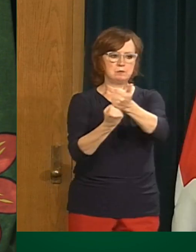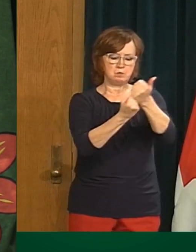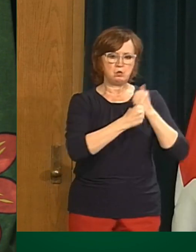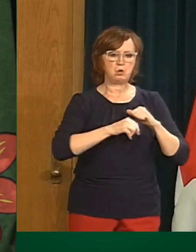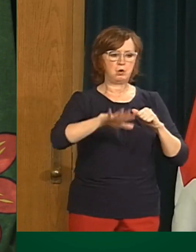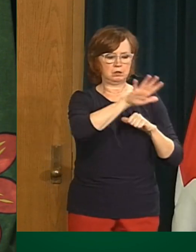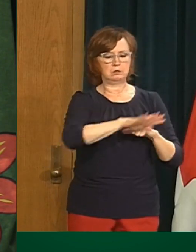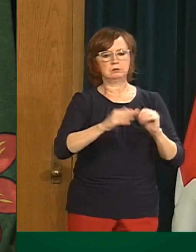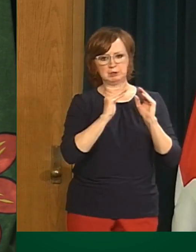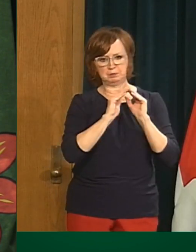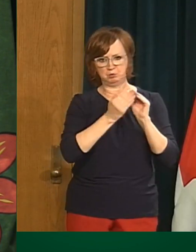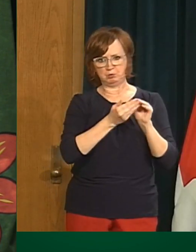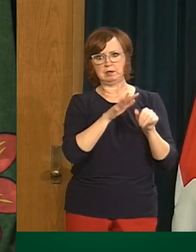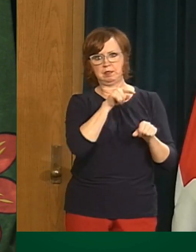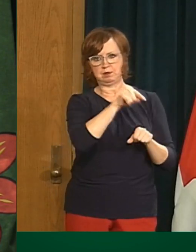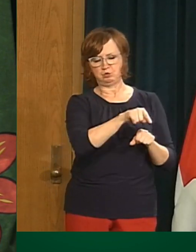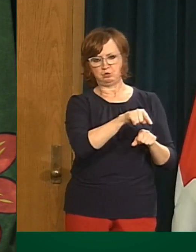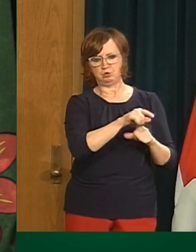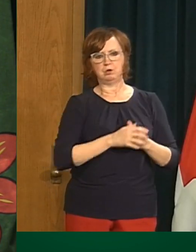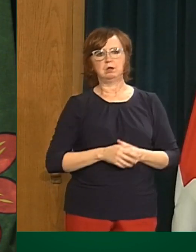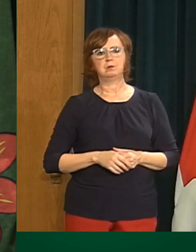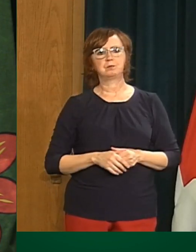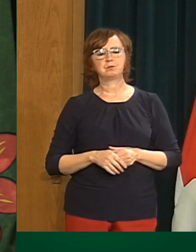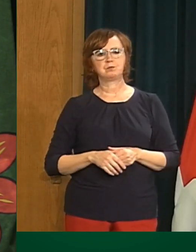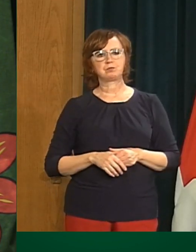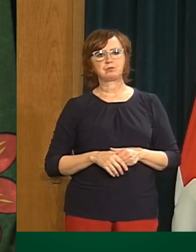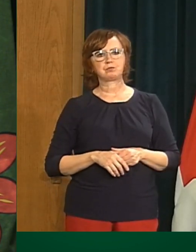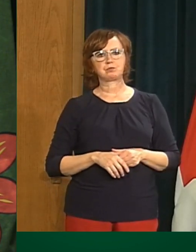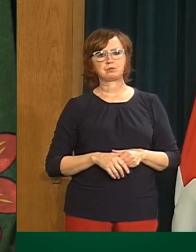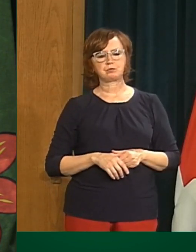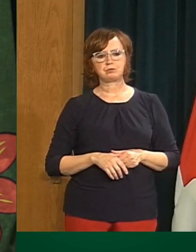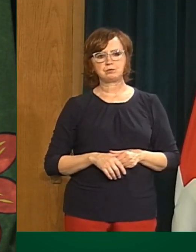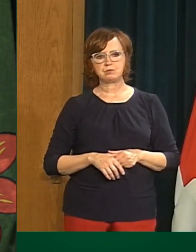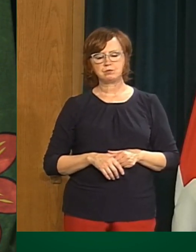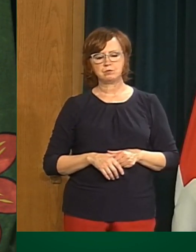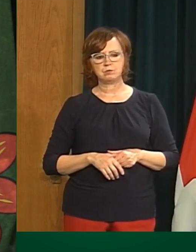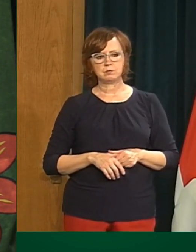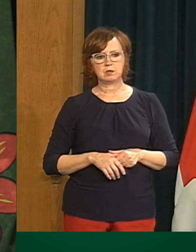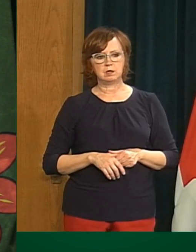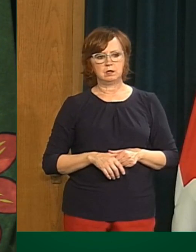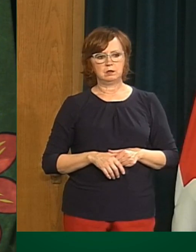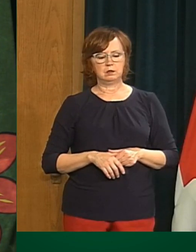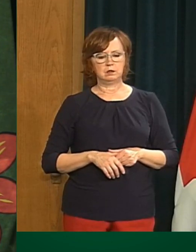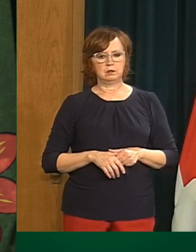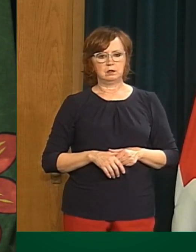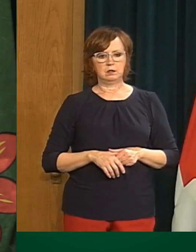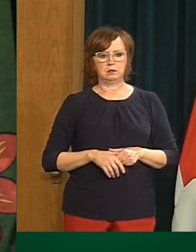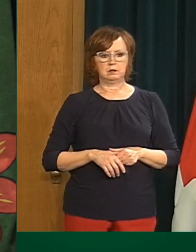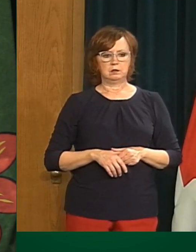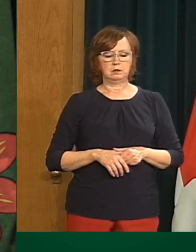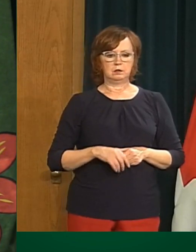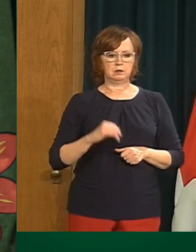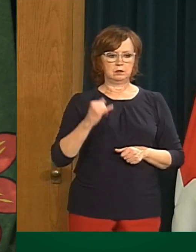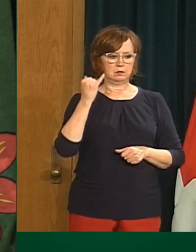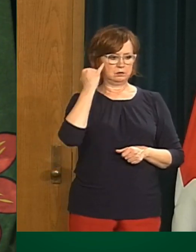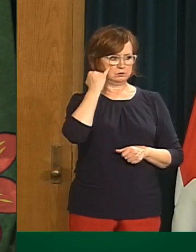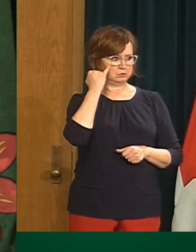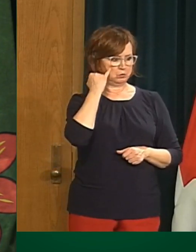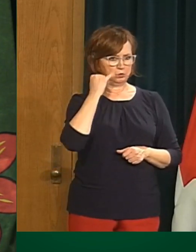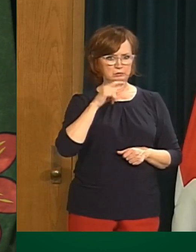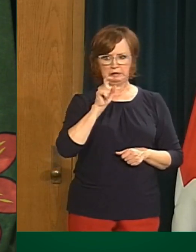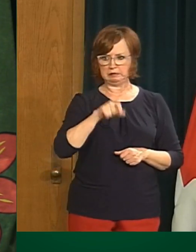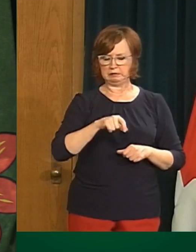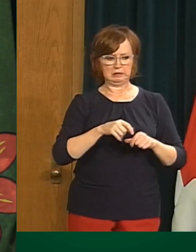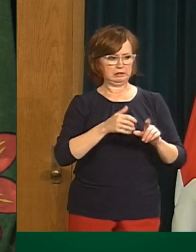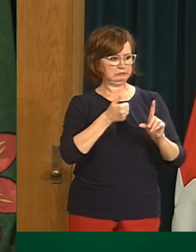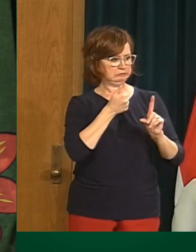community. To support the community in the ability to self-isolate, we have provided any Sask housing units that